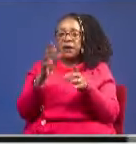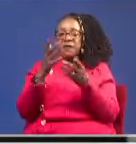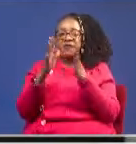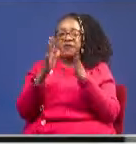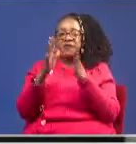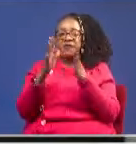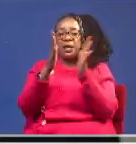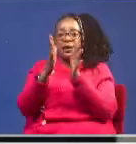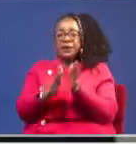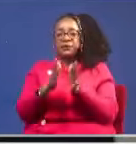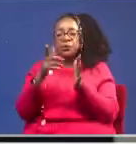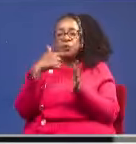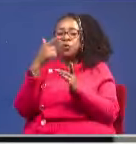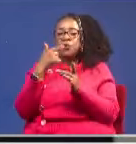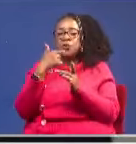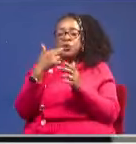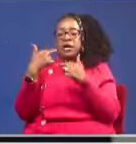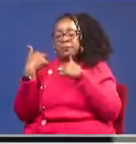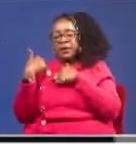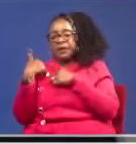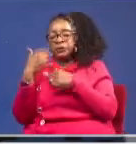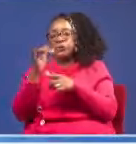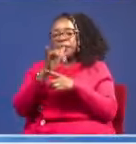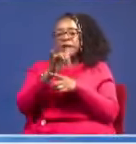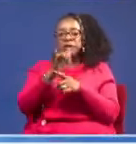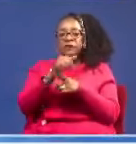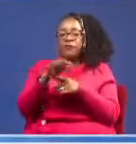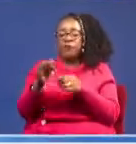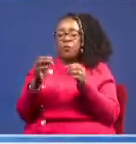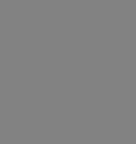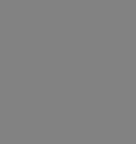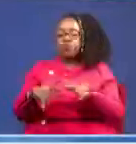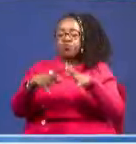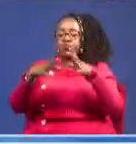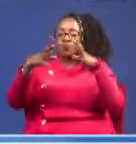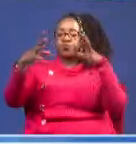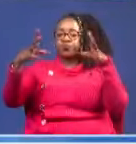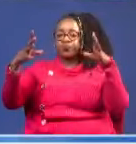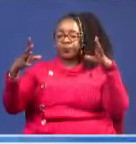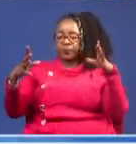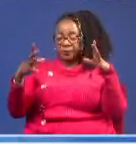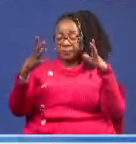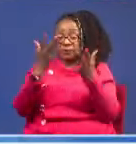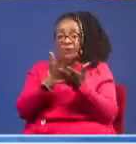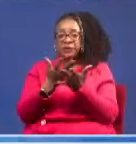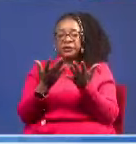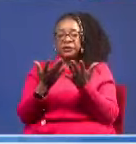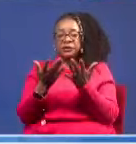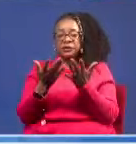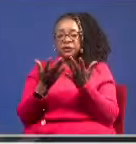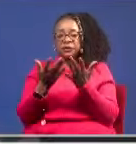planners rely on air compressors for inflating products like inflatables.